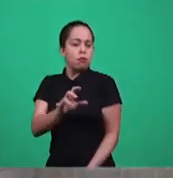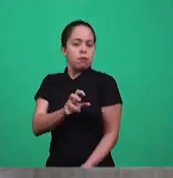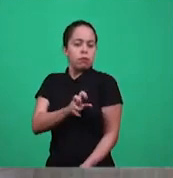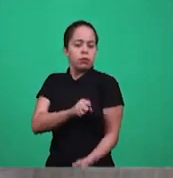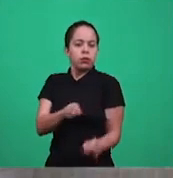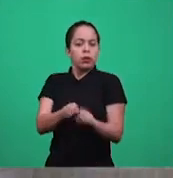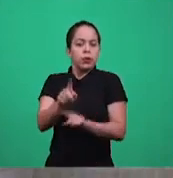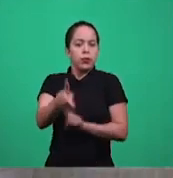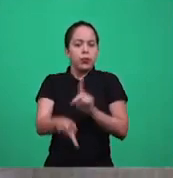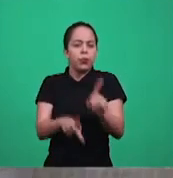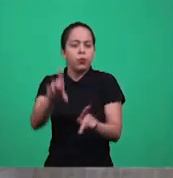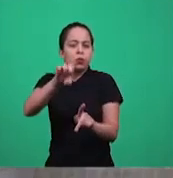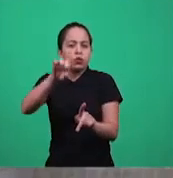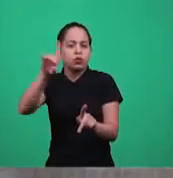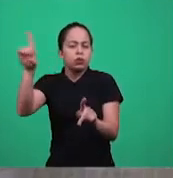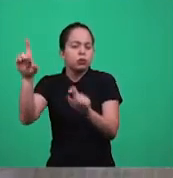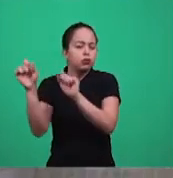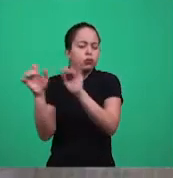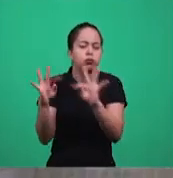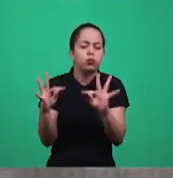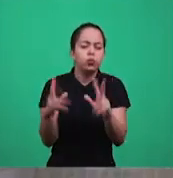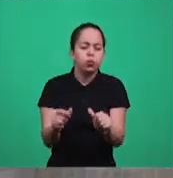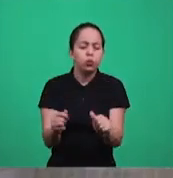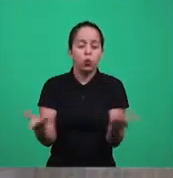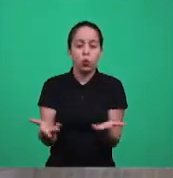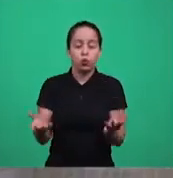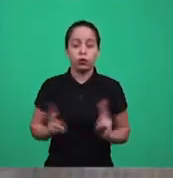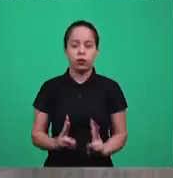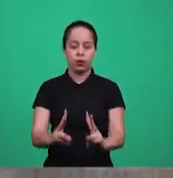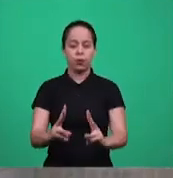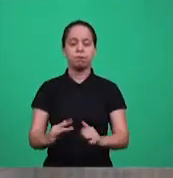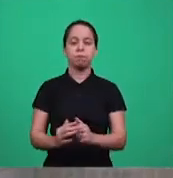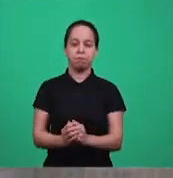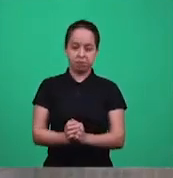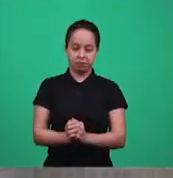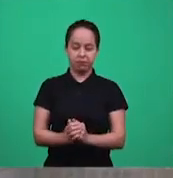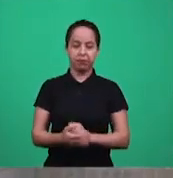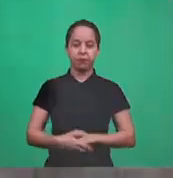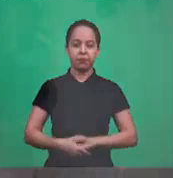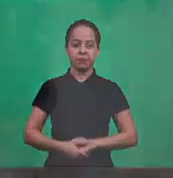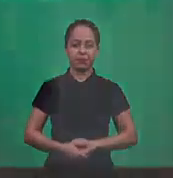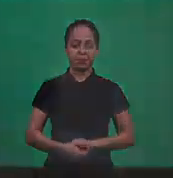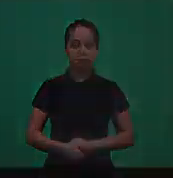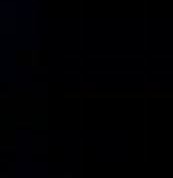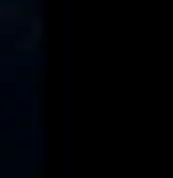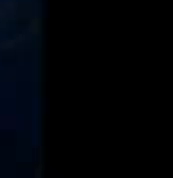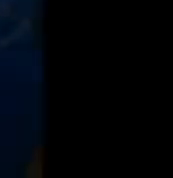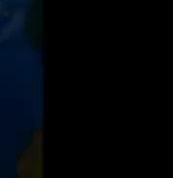beloved of the Lord and all the people of the Lord, from now until always. Amen.